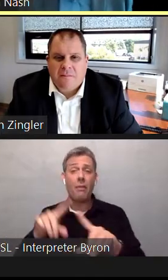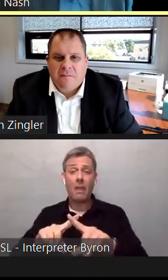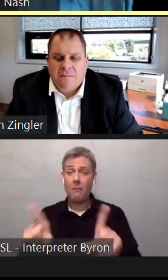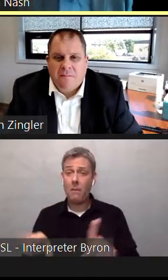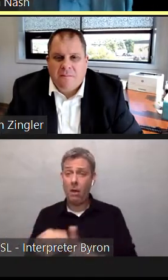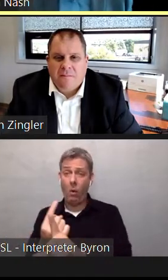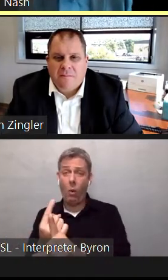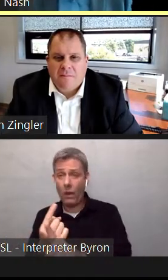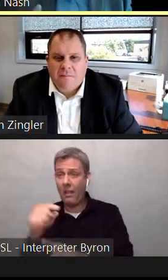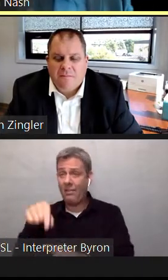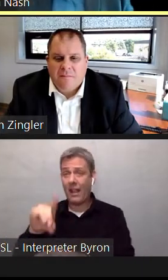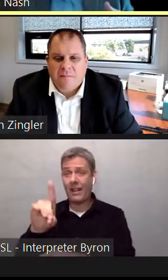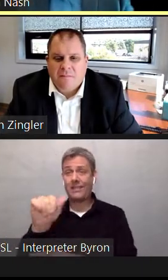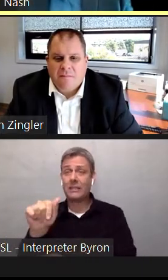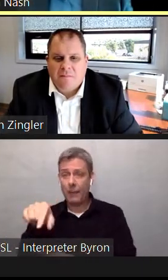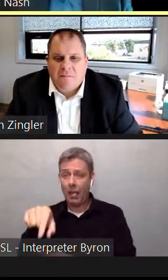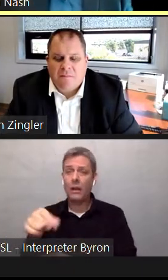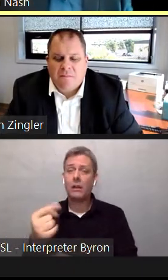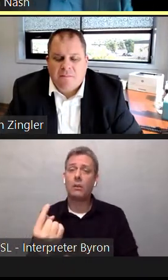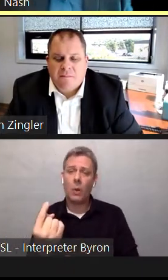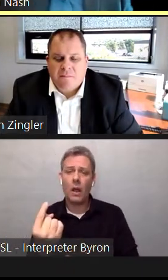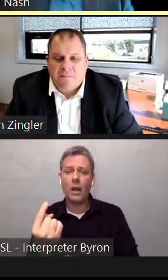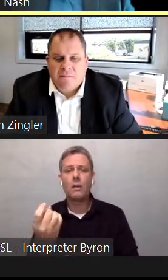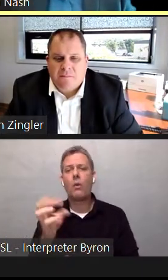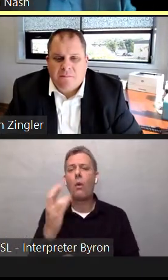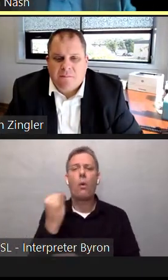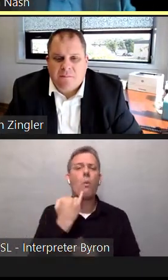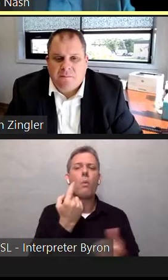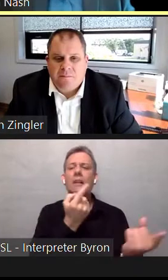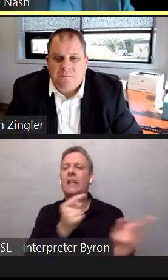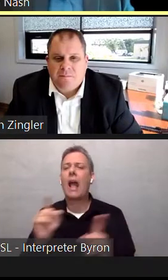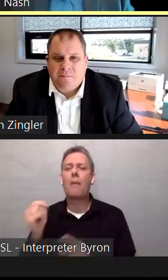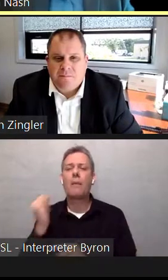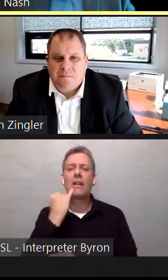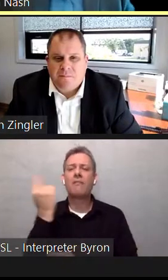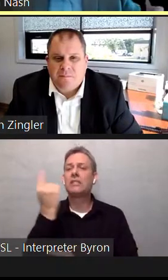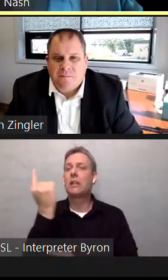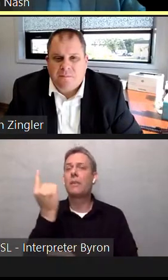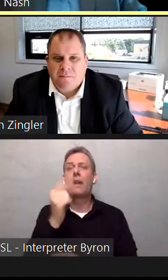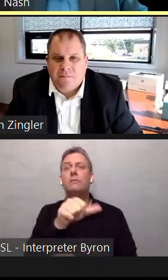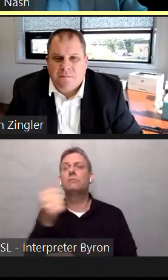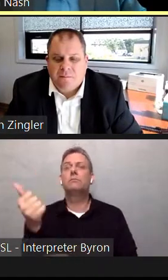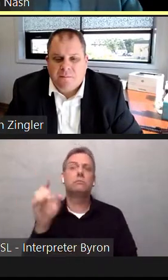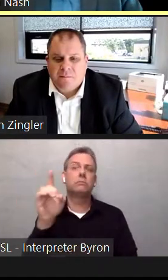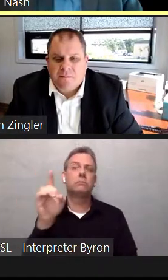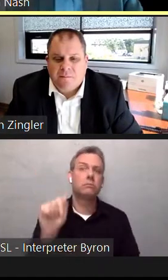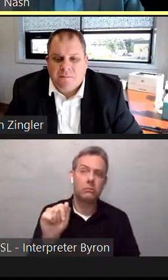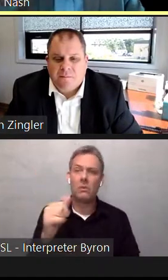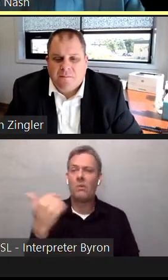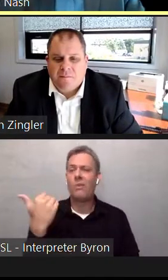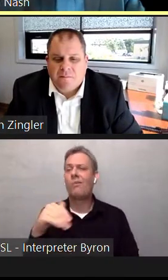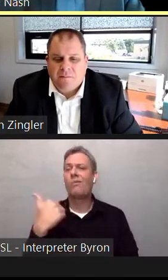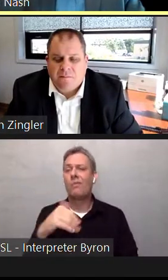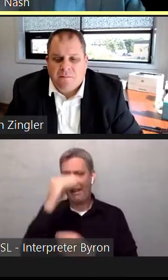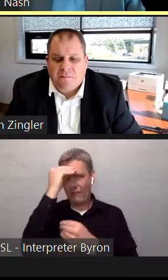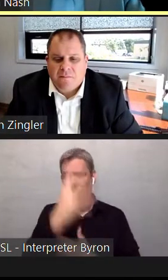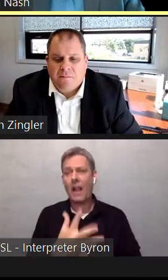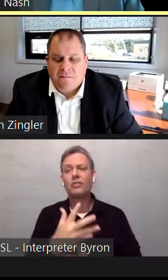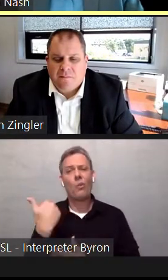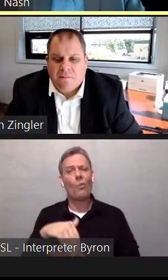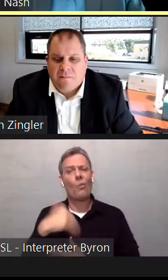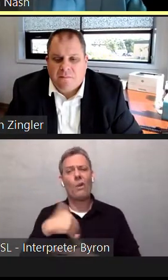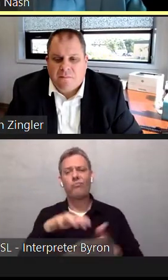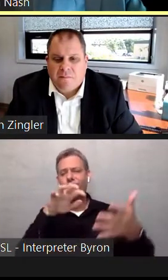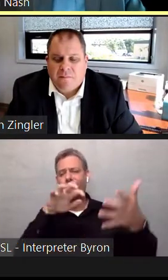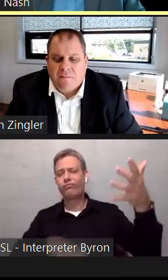additional diagnosis, and what's happening when something else is going on there, and the data that backs that up. Go ahead and let's get the next slide